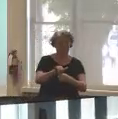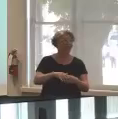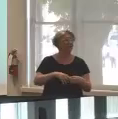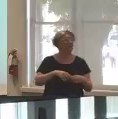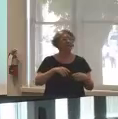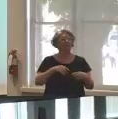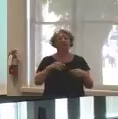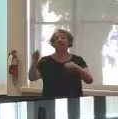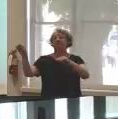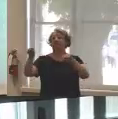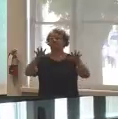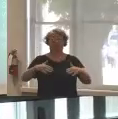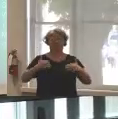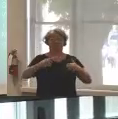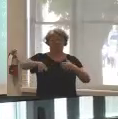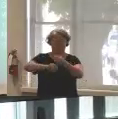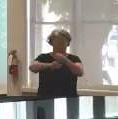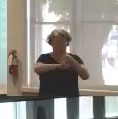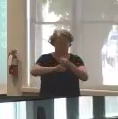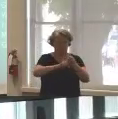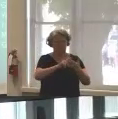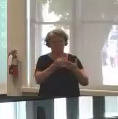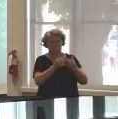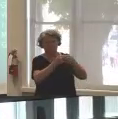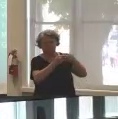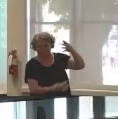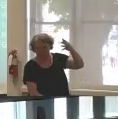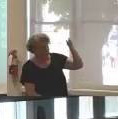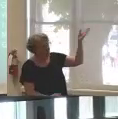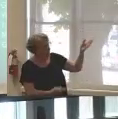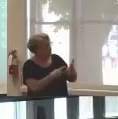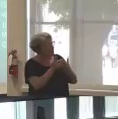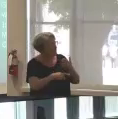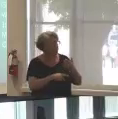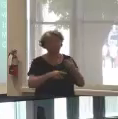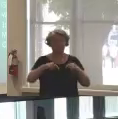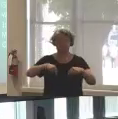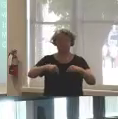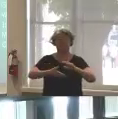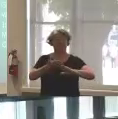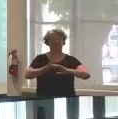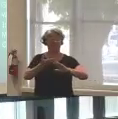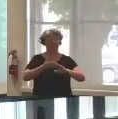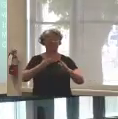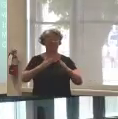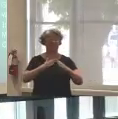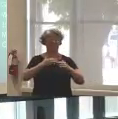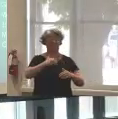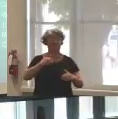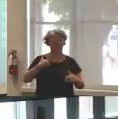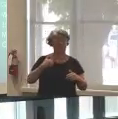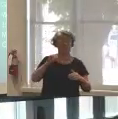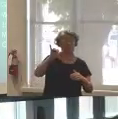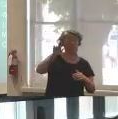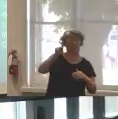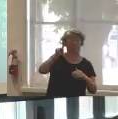youth. So just a quick little background information about our organization. We've been operating in the City of Toronto and York Region